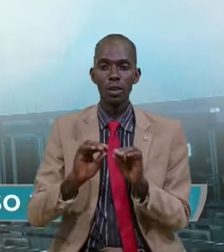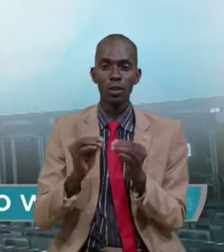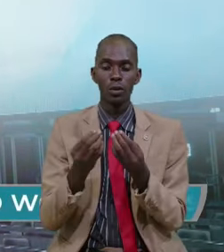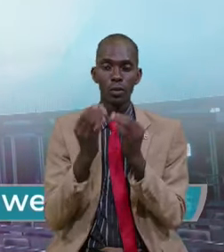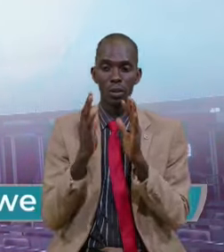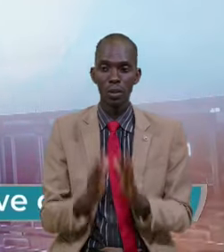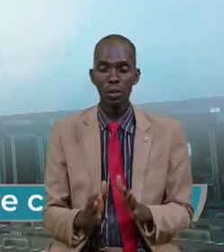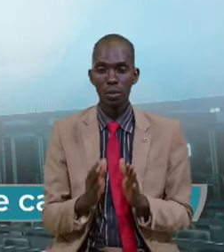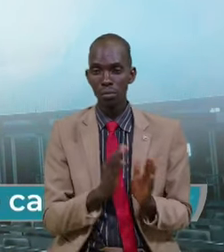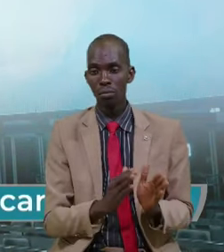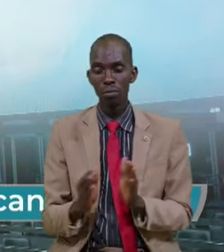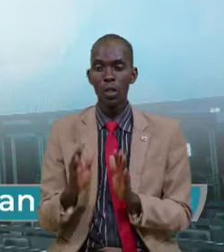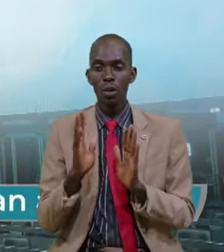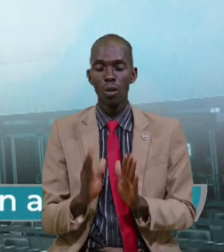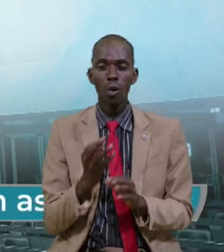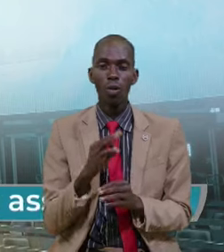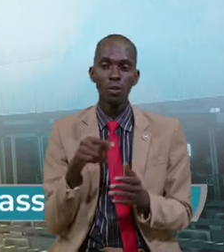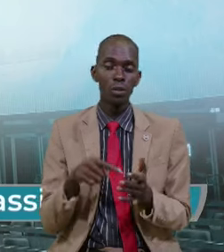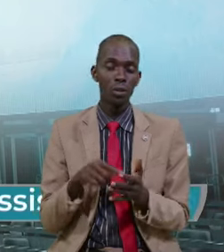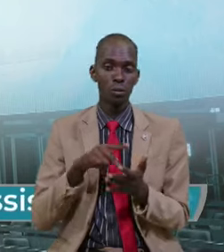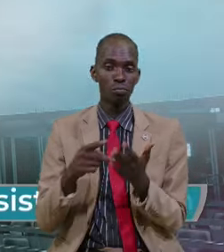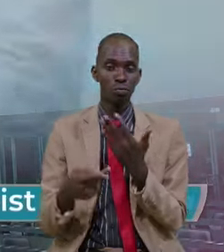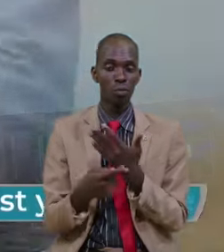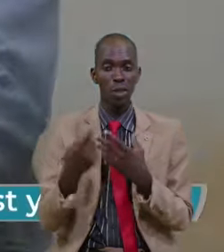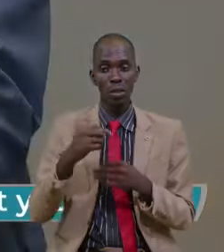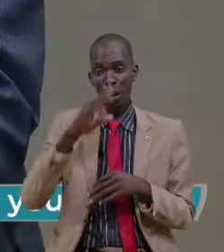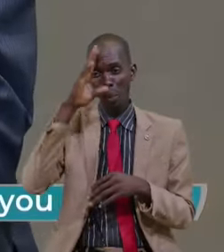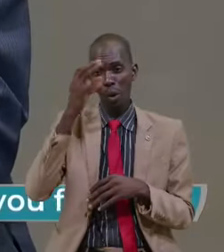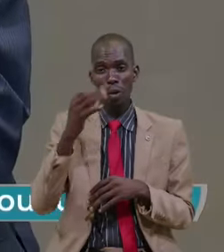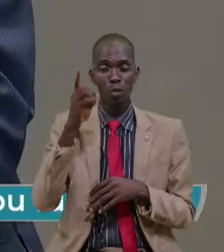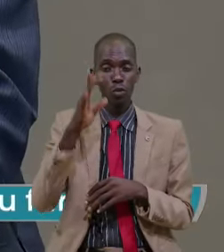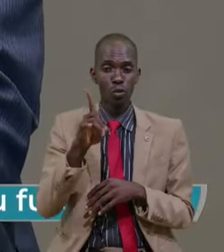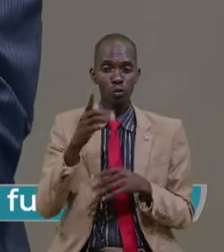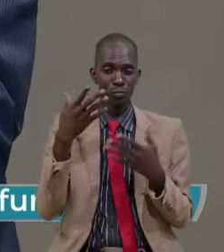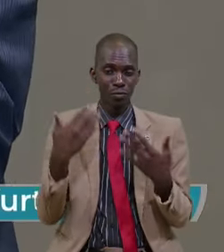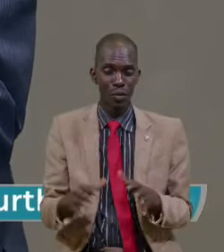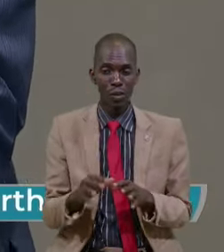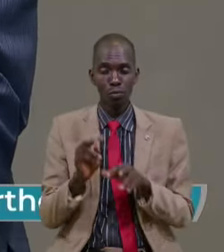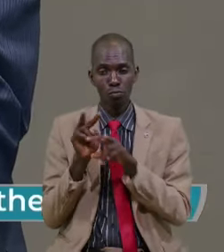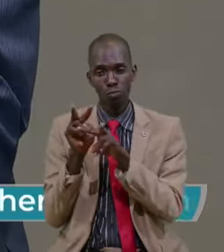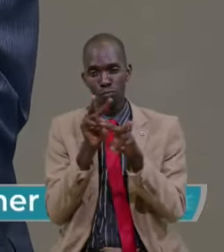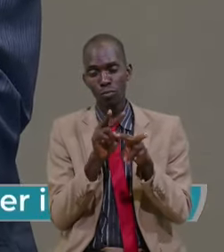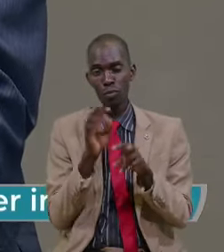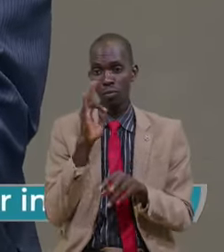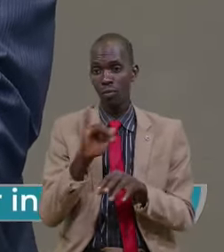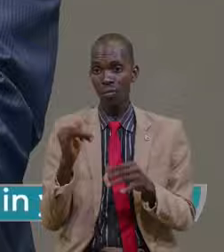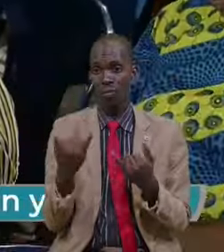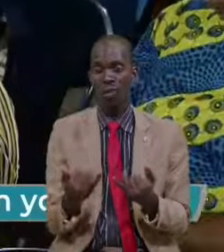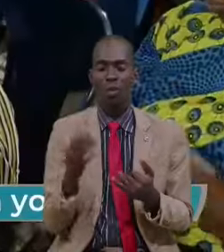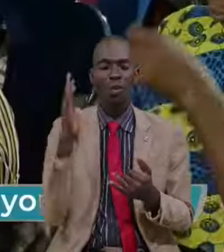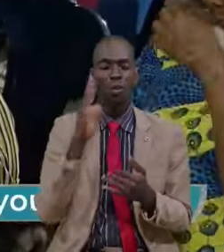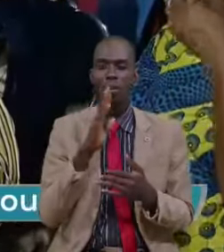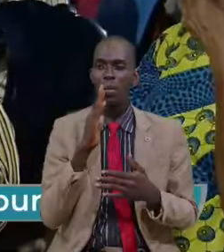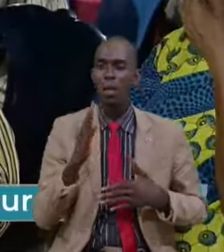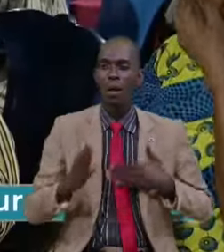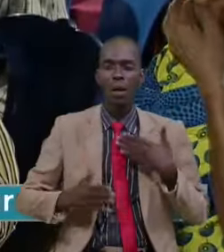crusade, the man of God you have just listened to tonight, will be delighted to have you join